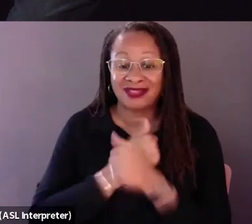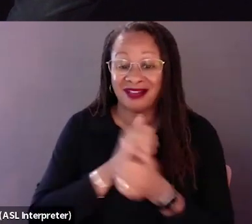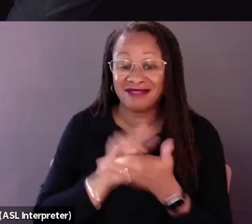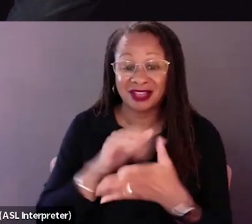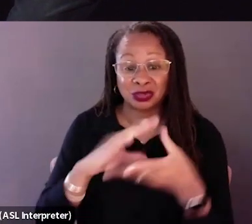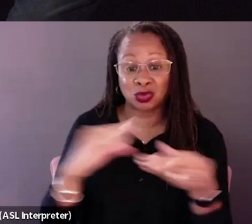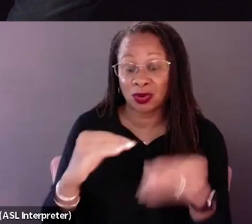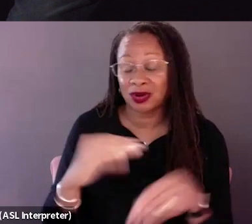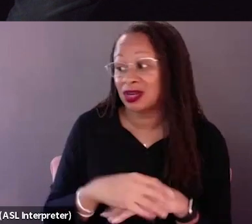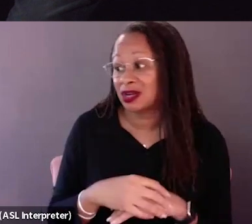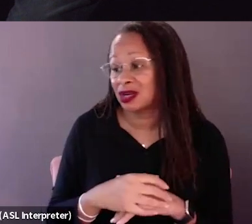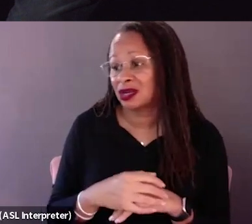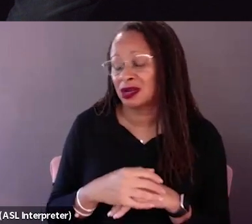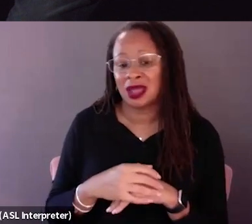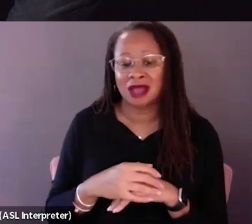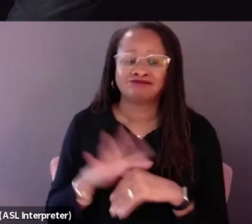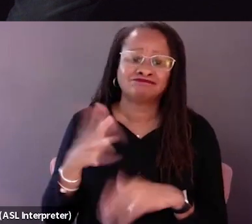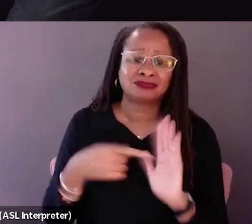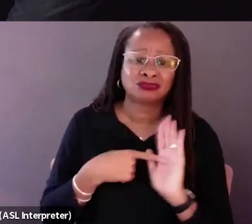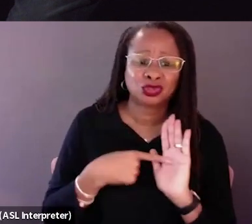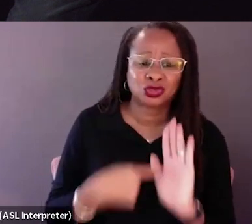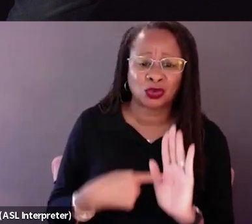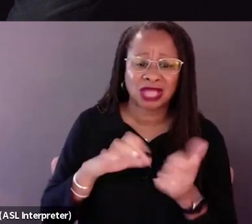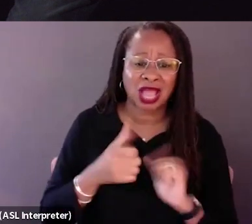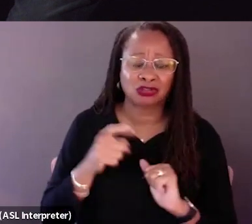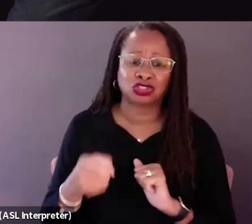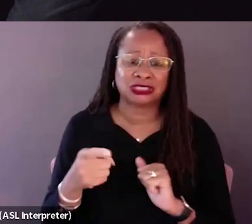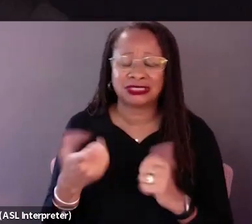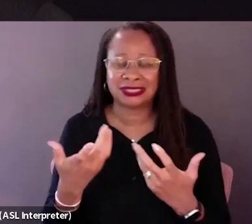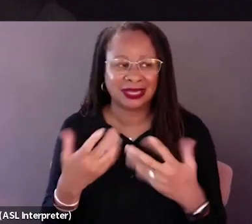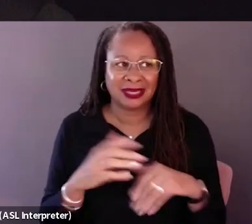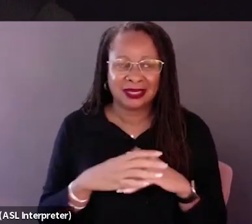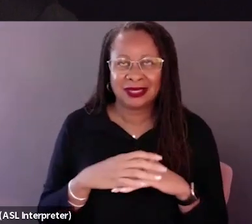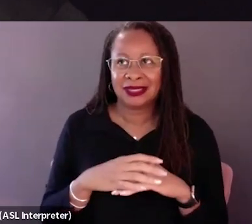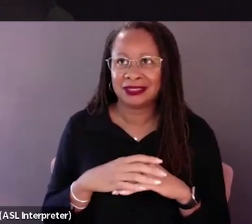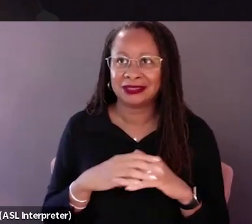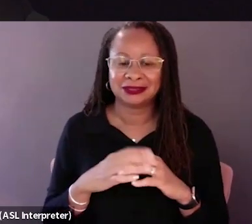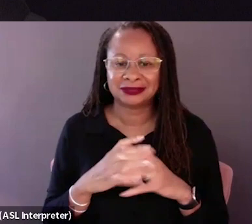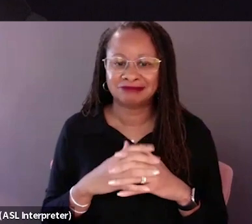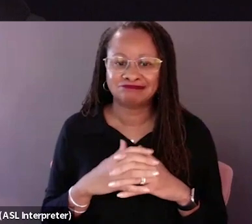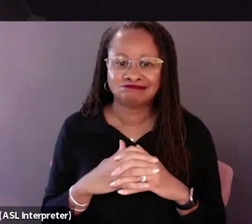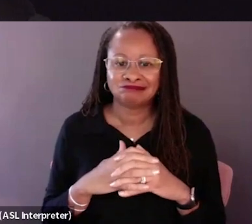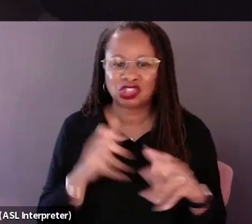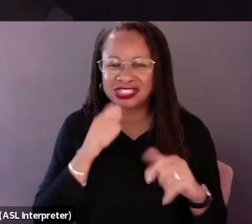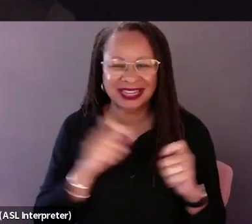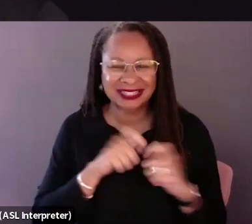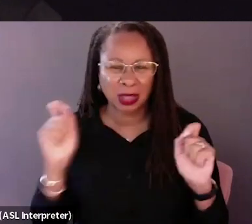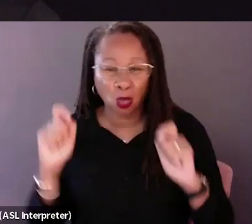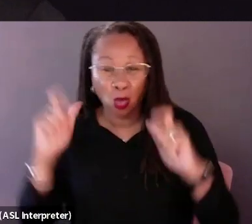story. It kind of shows like how she's threading this needle. I wouldn't exactly call her woke on the